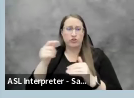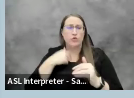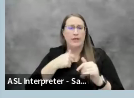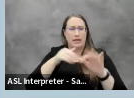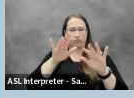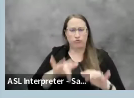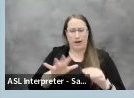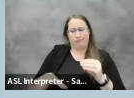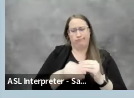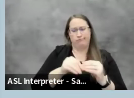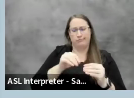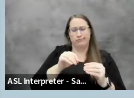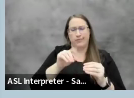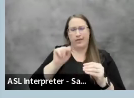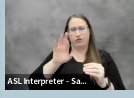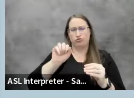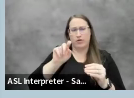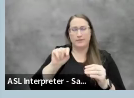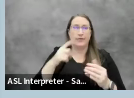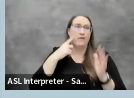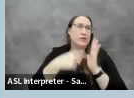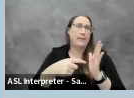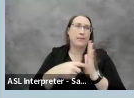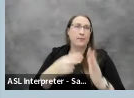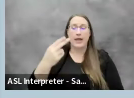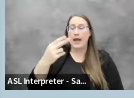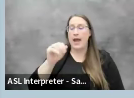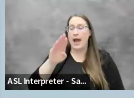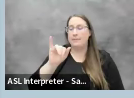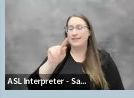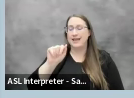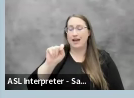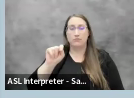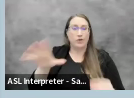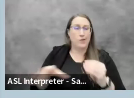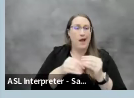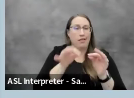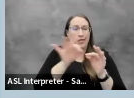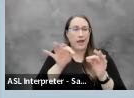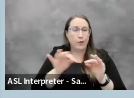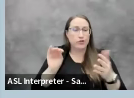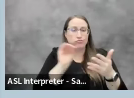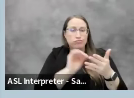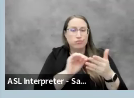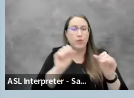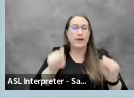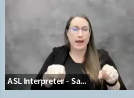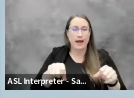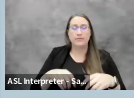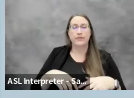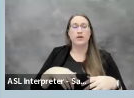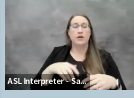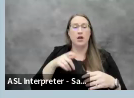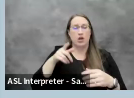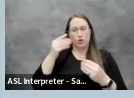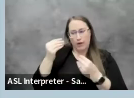trust. So if Habitat, they want certain language in there, you let them know that you are doing